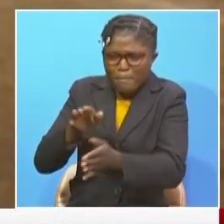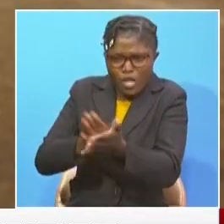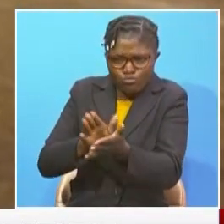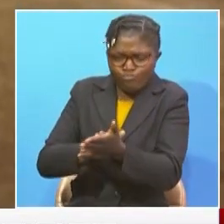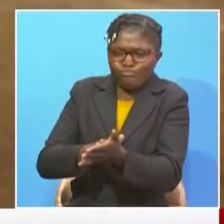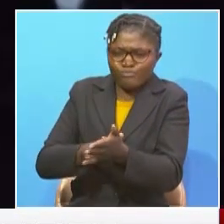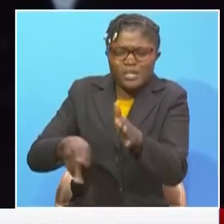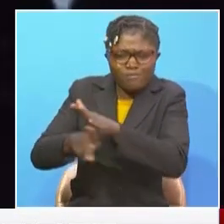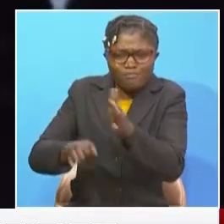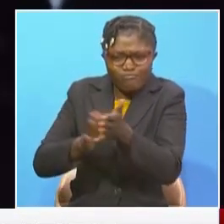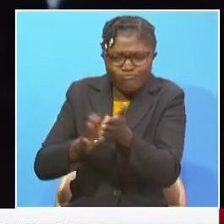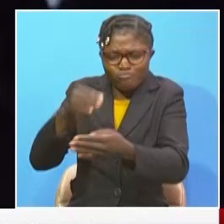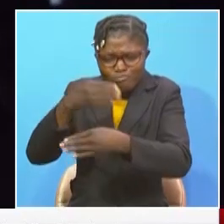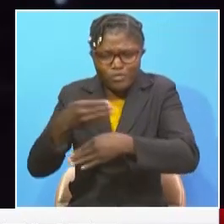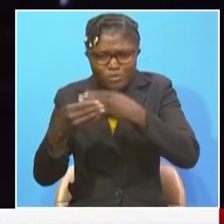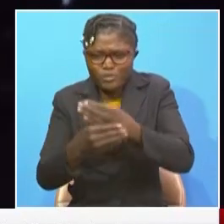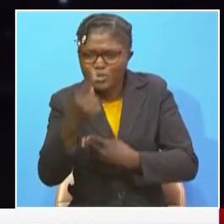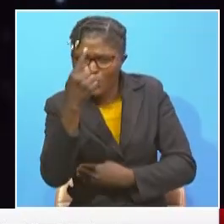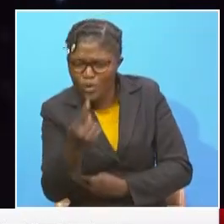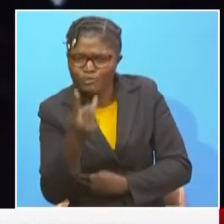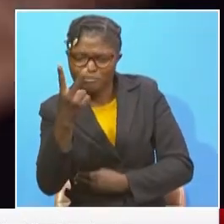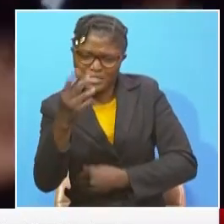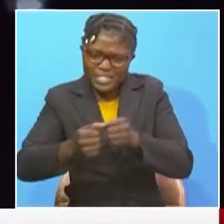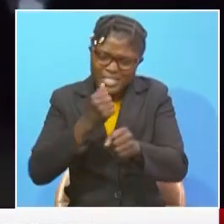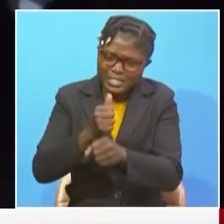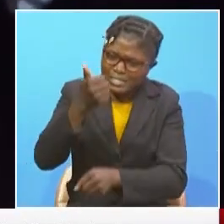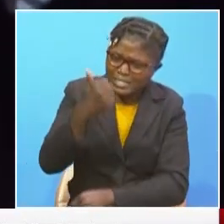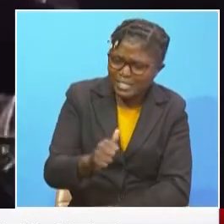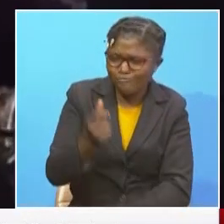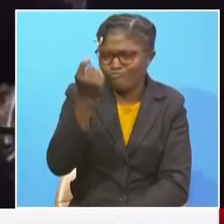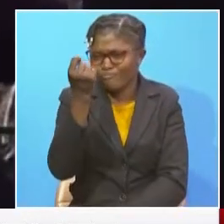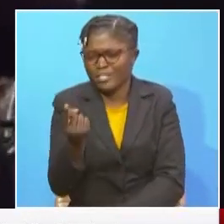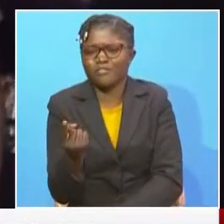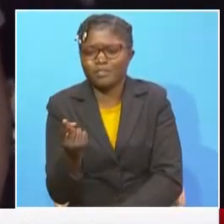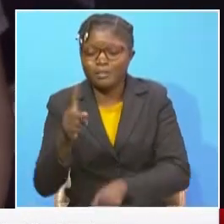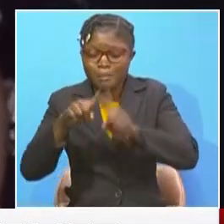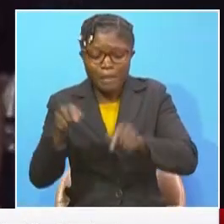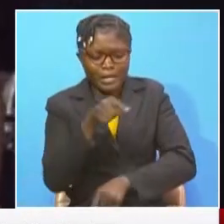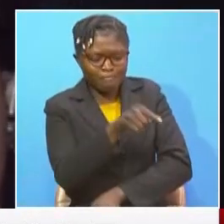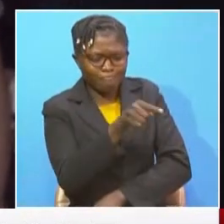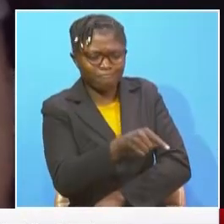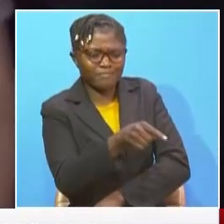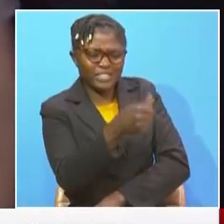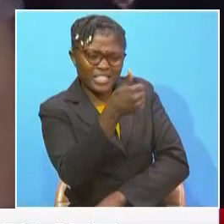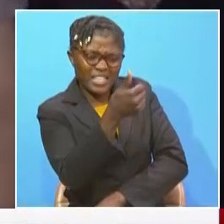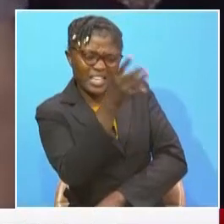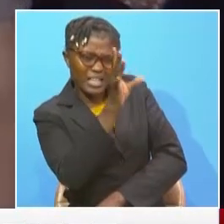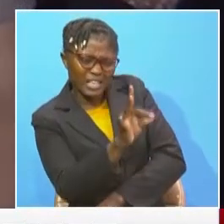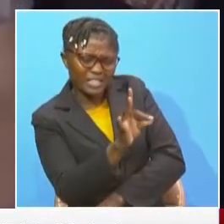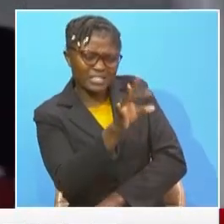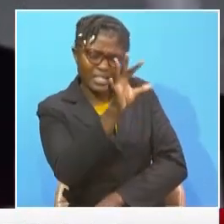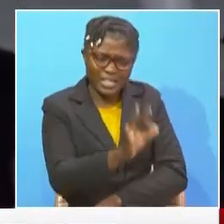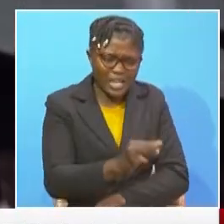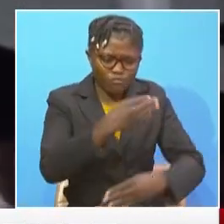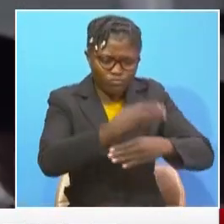is a 1x3, it can only cater for grade 10, 11 and 12. So for grade 8 and 9, they're squatting at the primary school. In